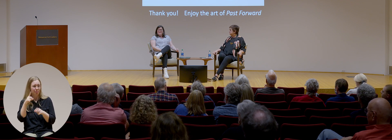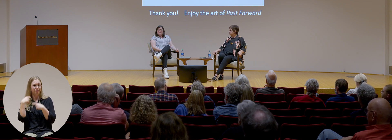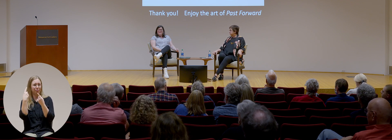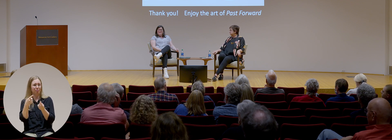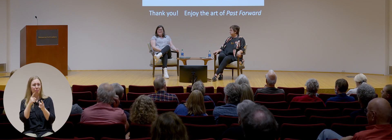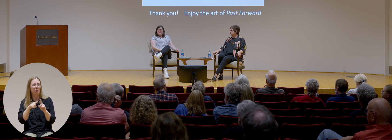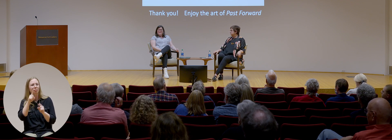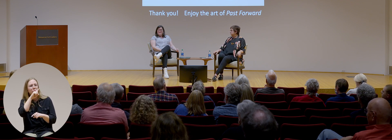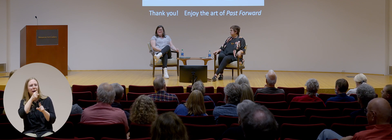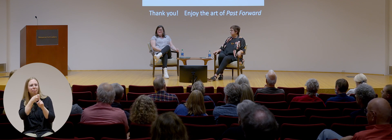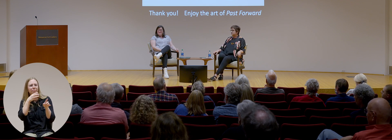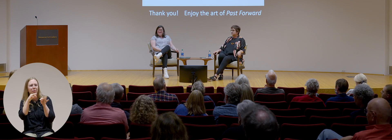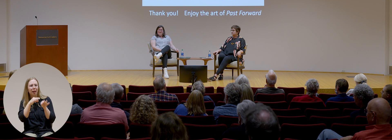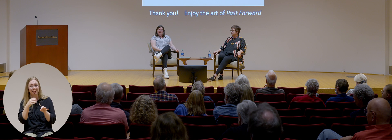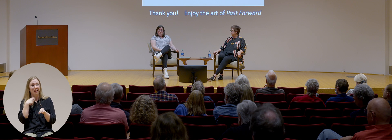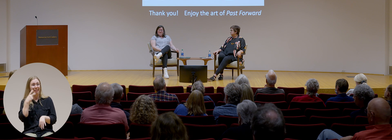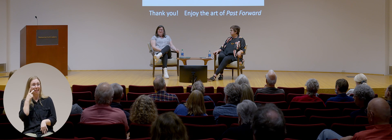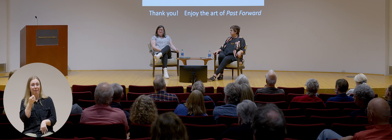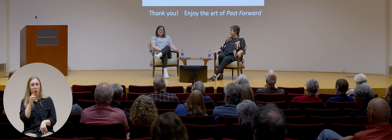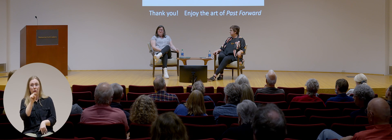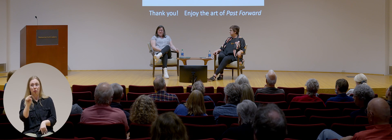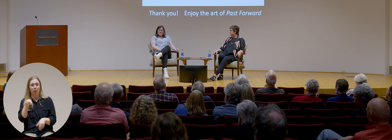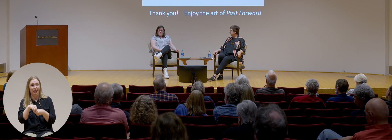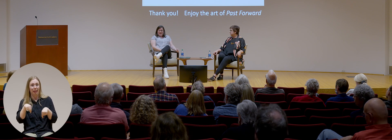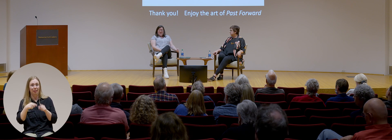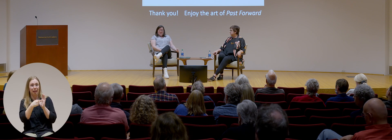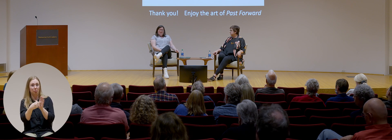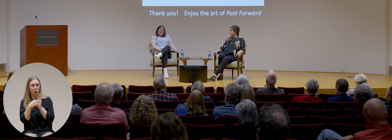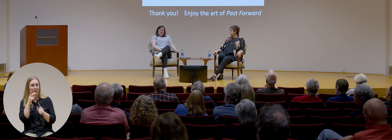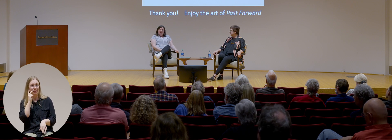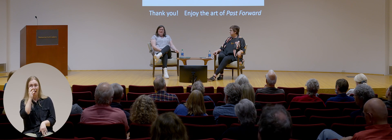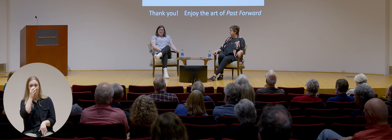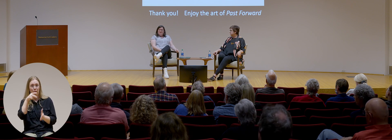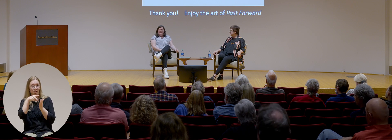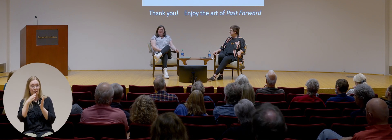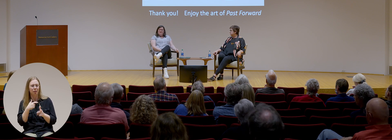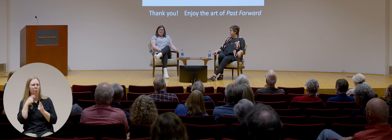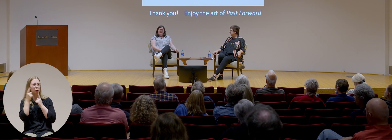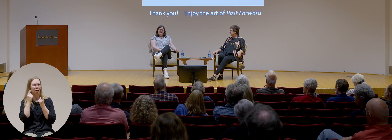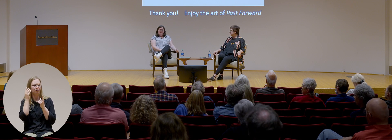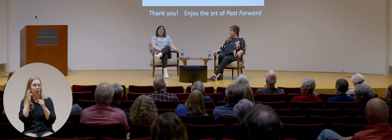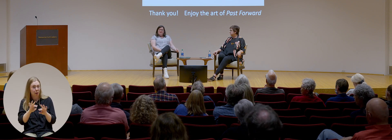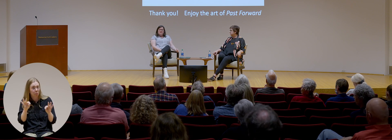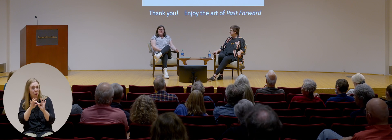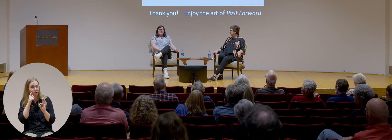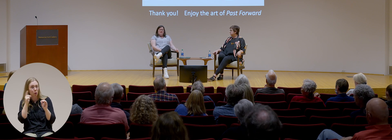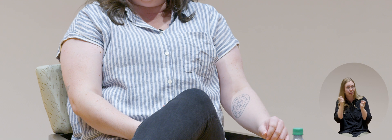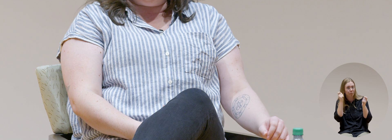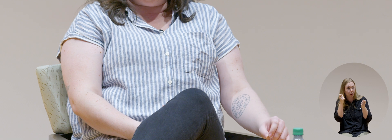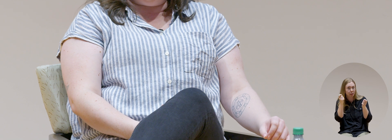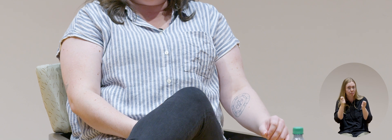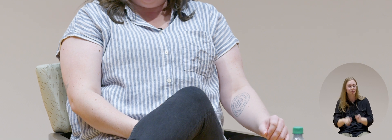because there's a couple, it's more than one place in the exhibition. Right. That you see the clown dancers, and how important are they to the ceremony?